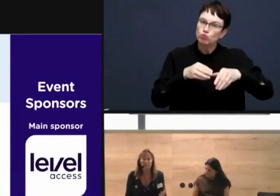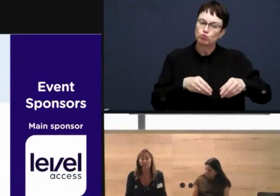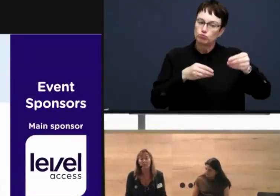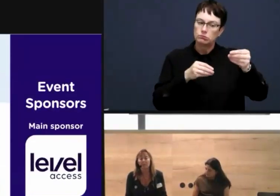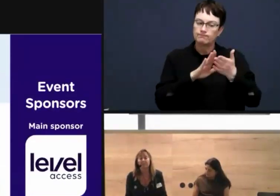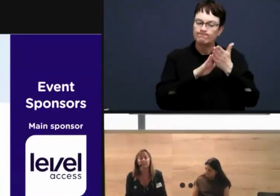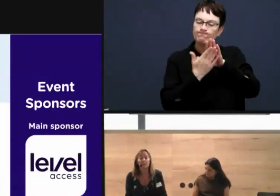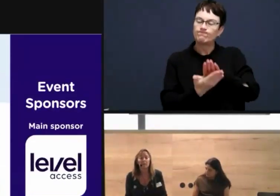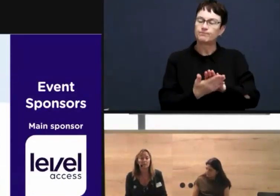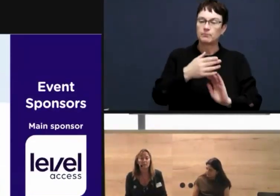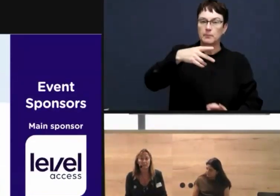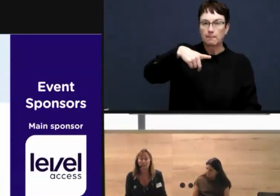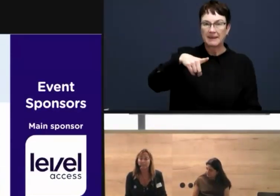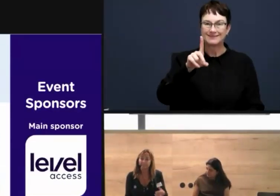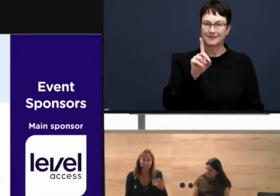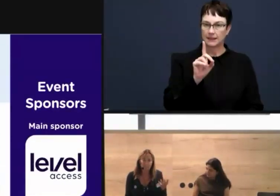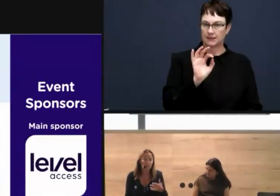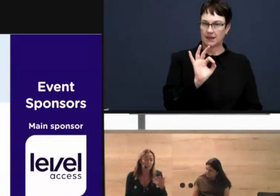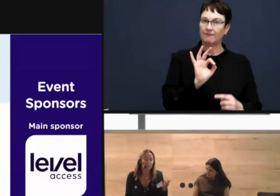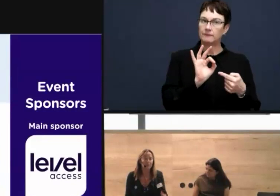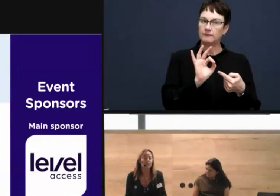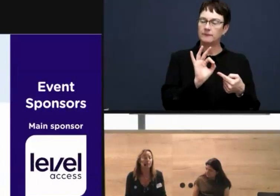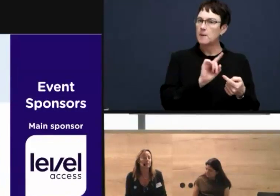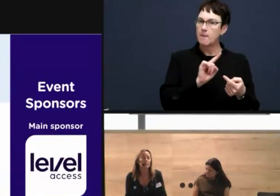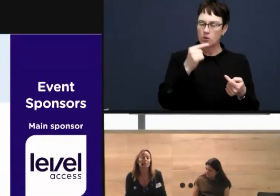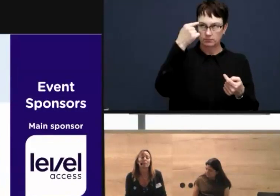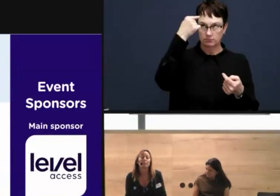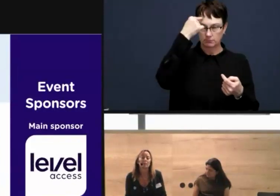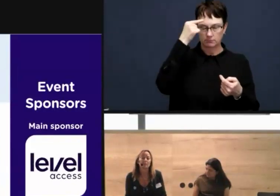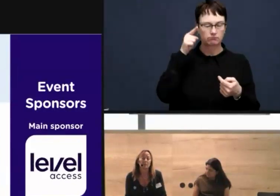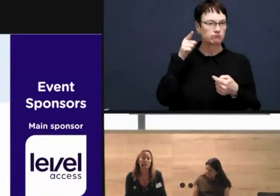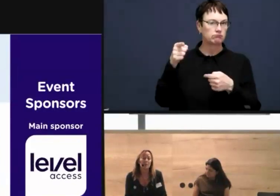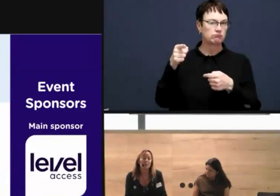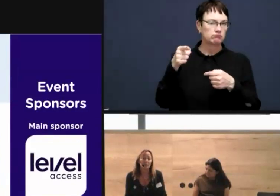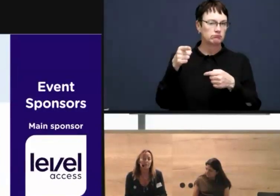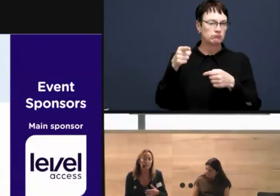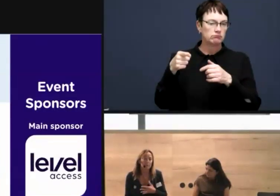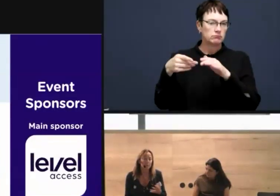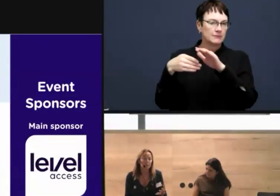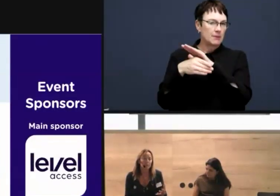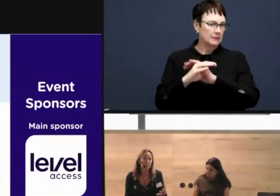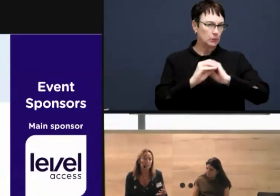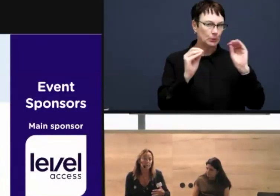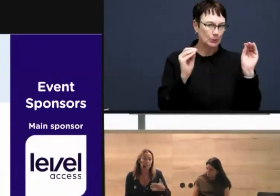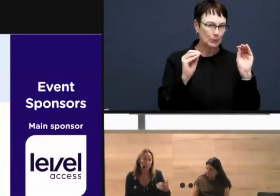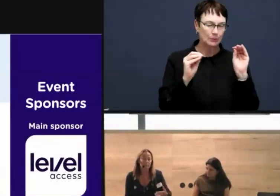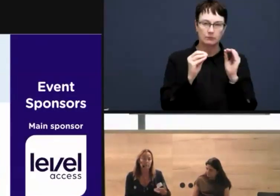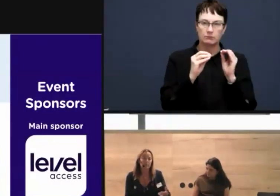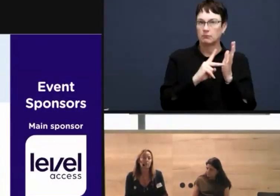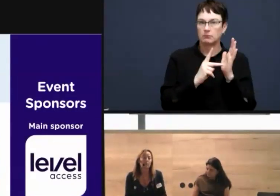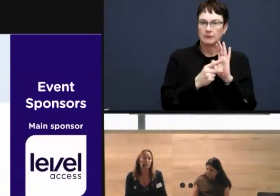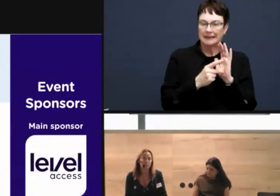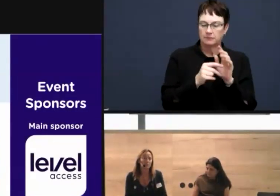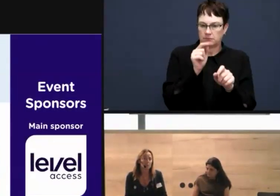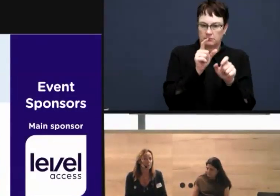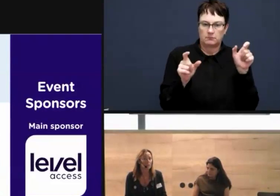very good at making Word or PDF or InDesign or whatever it is. So we have a lot of people who are not really professional in what